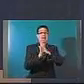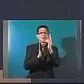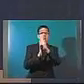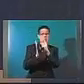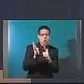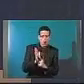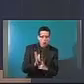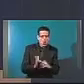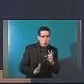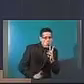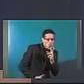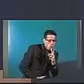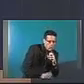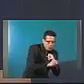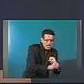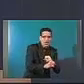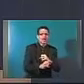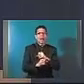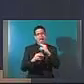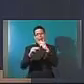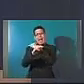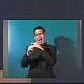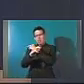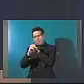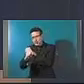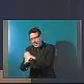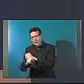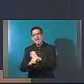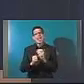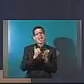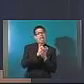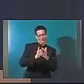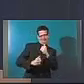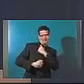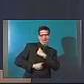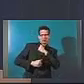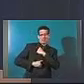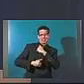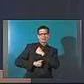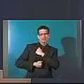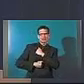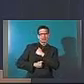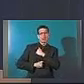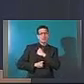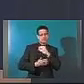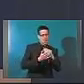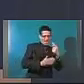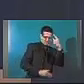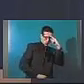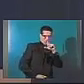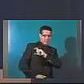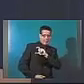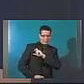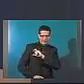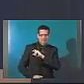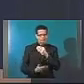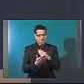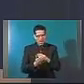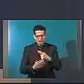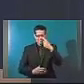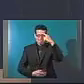to water infrastructure, helping our veterans, wilderness, funds for police, funds